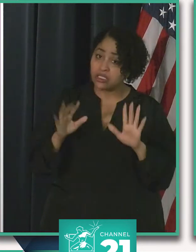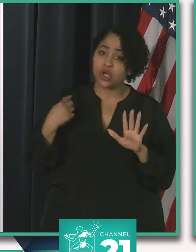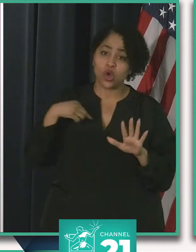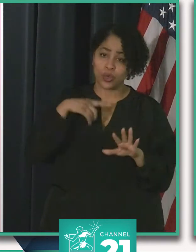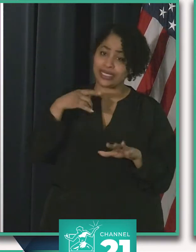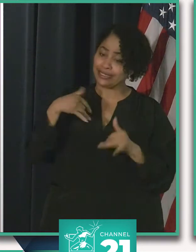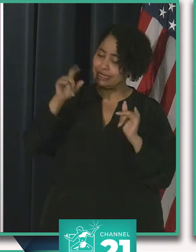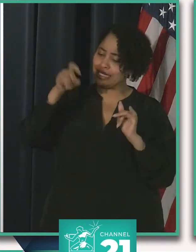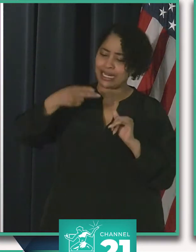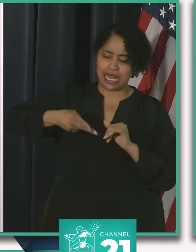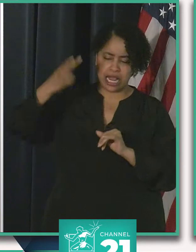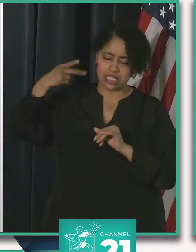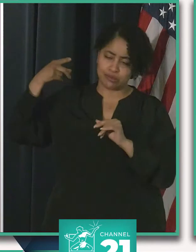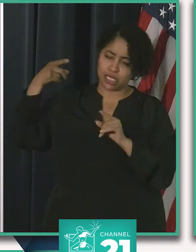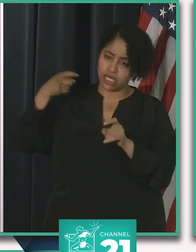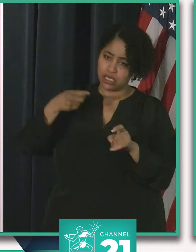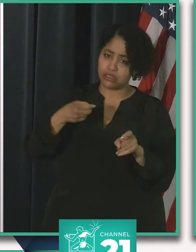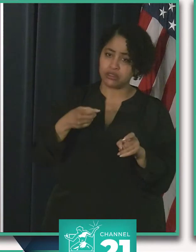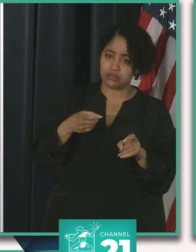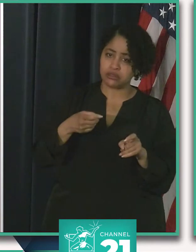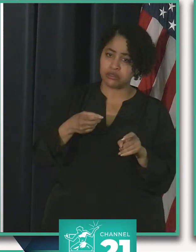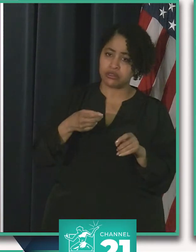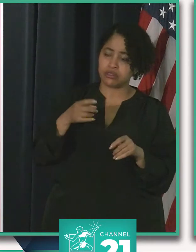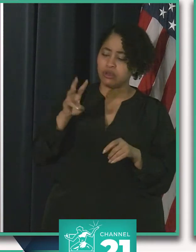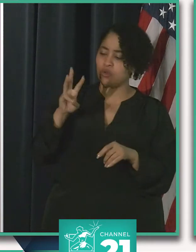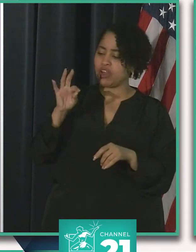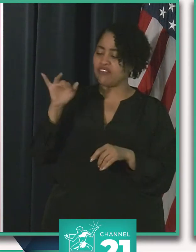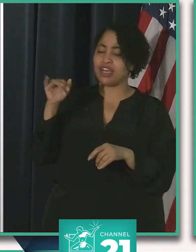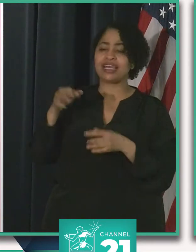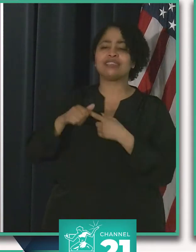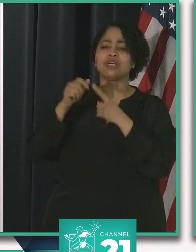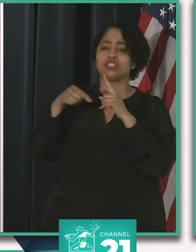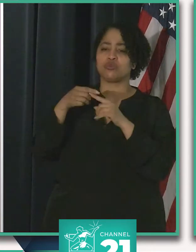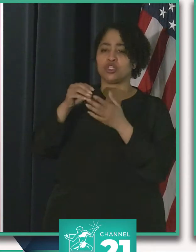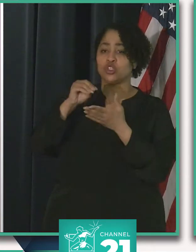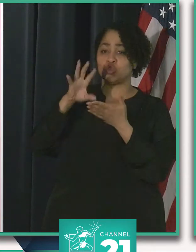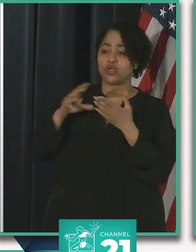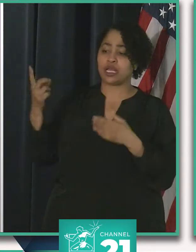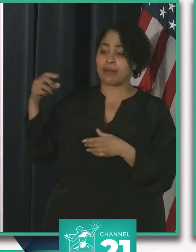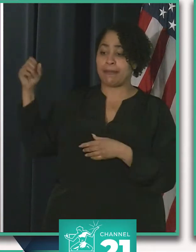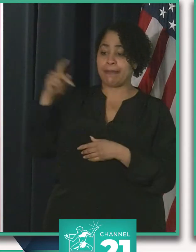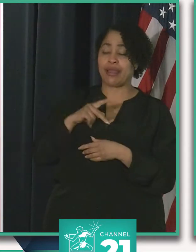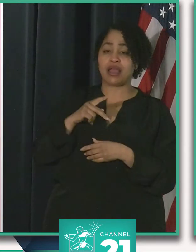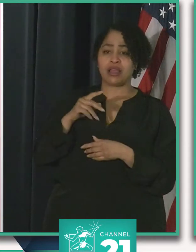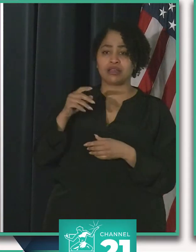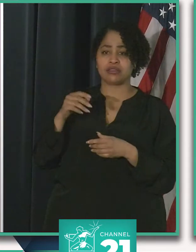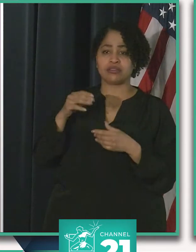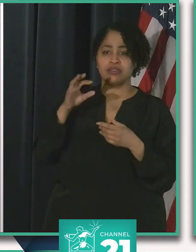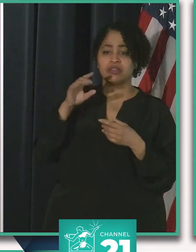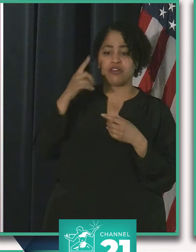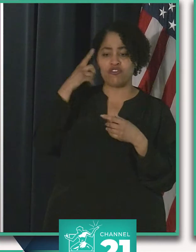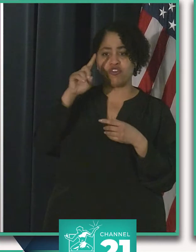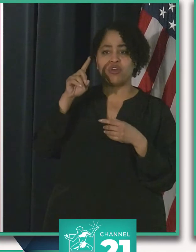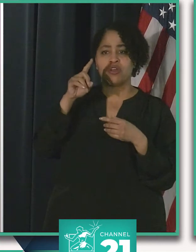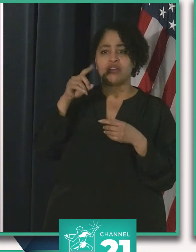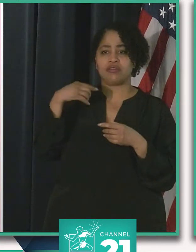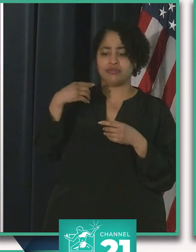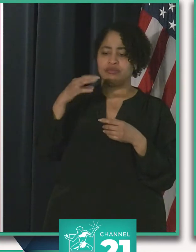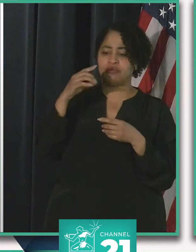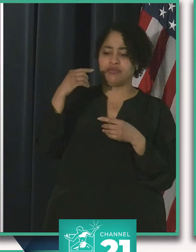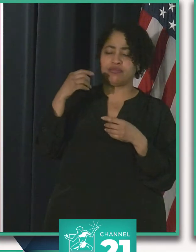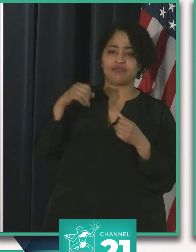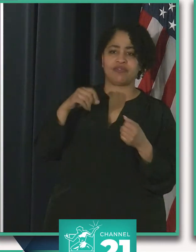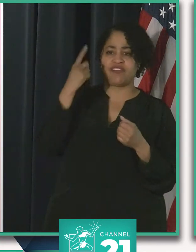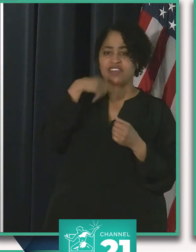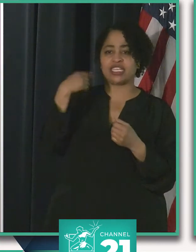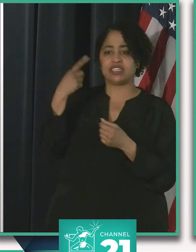do need high-speed internet service, especially when the students come back once we do face-to-face at the airport, the 9th and